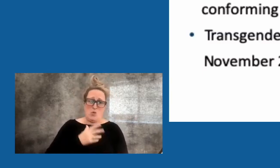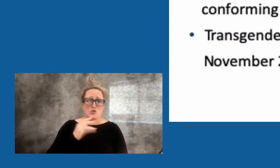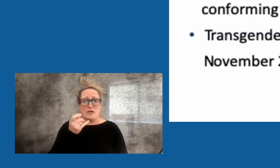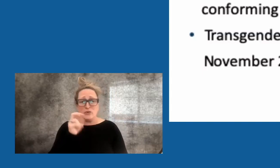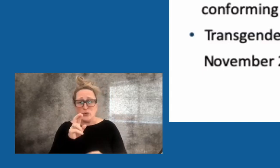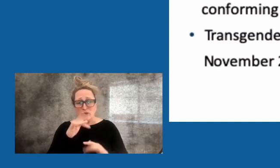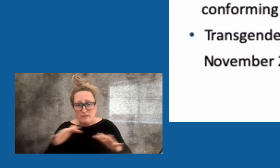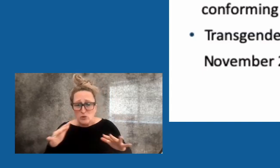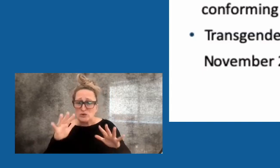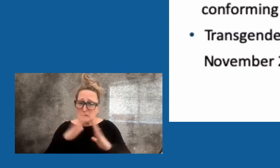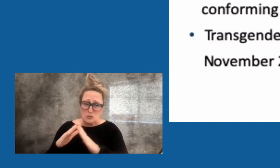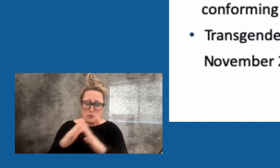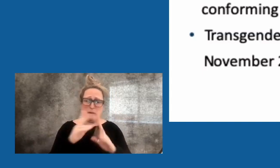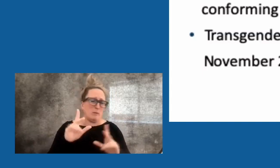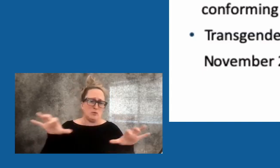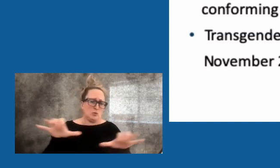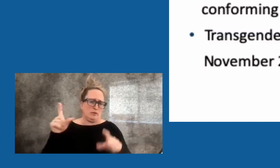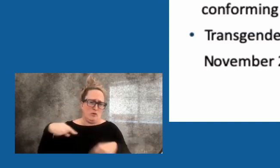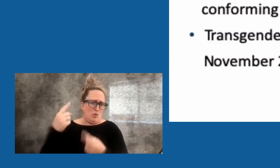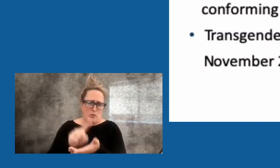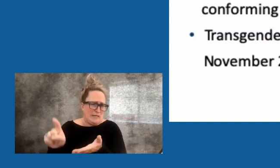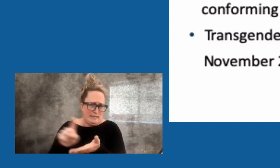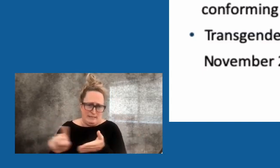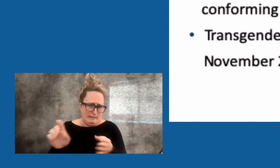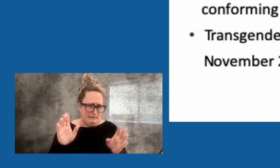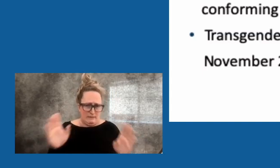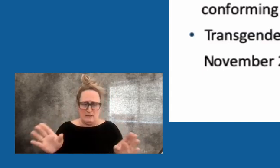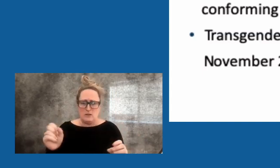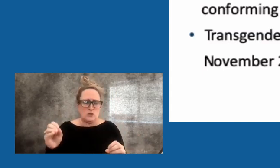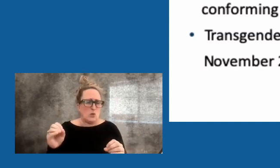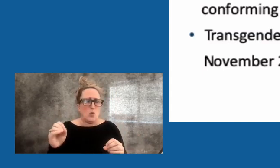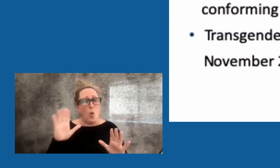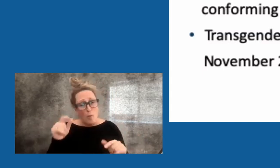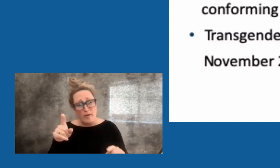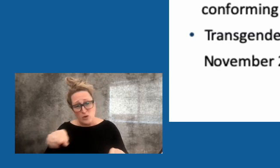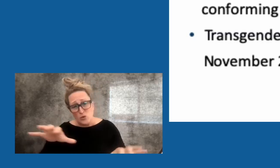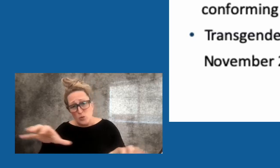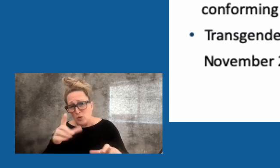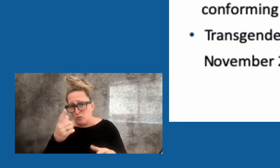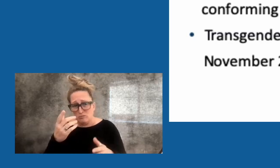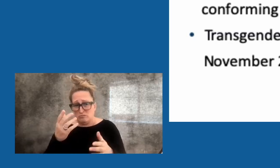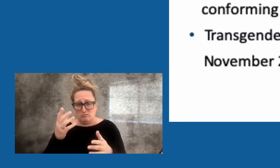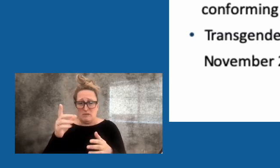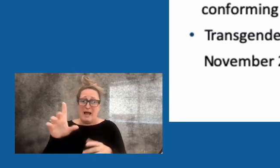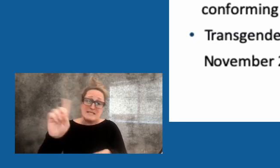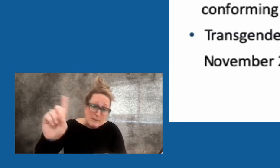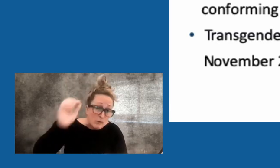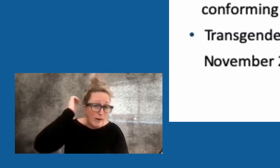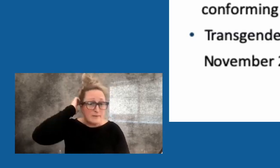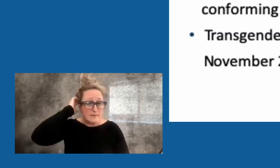community. People have been doing that all week long. So I hope you're doing the same in your capacity as